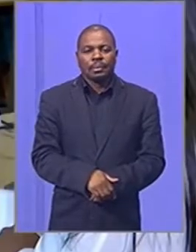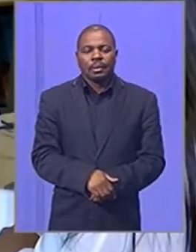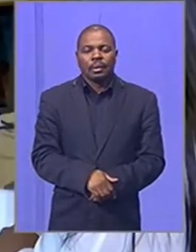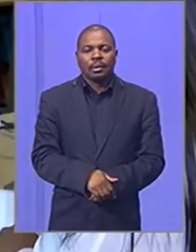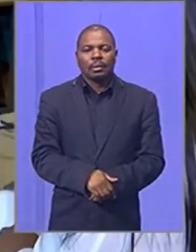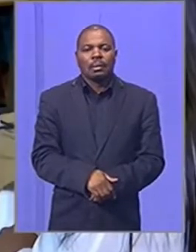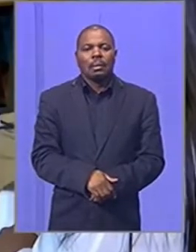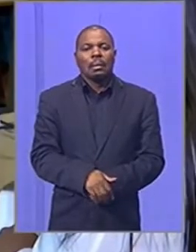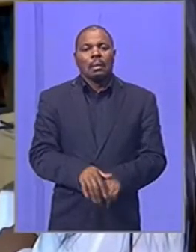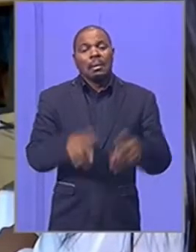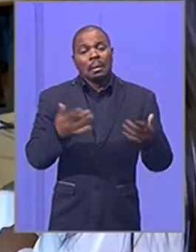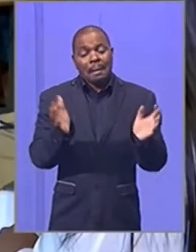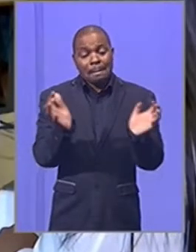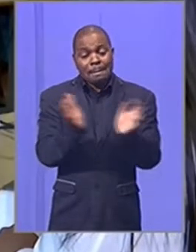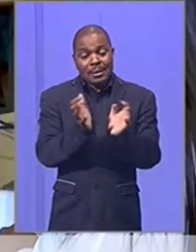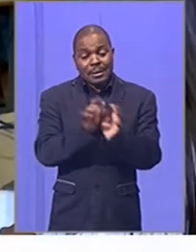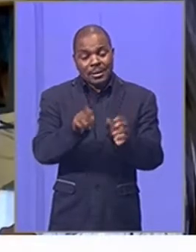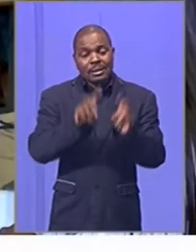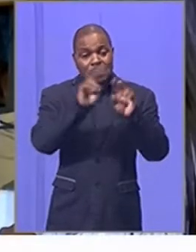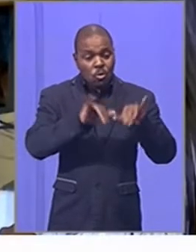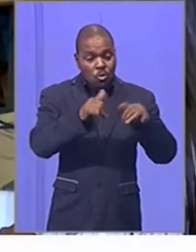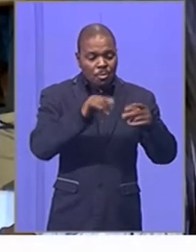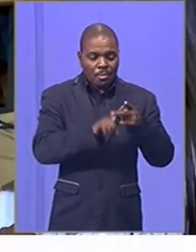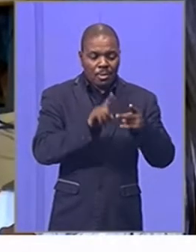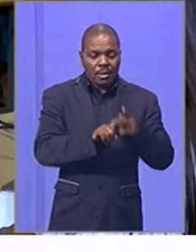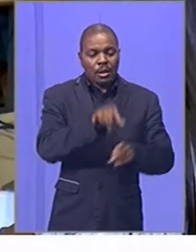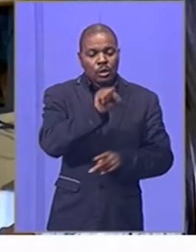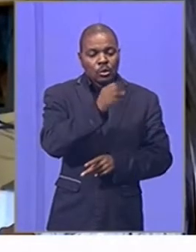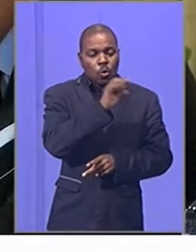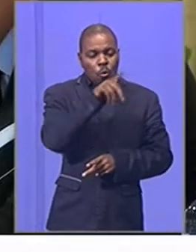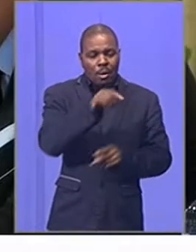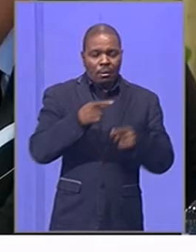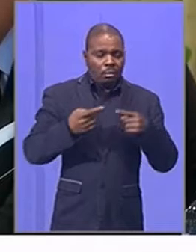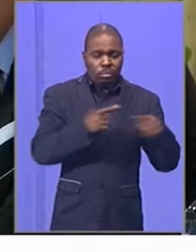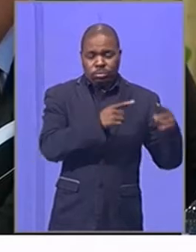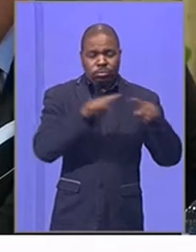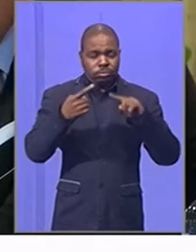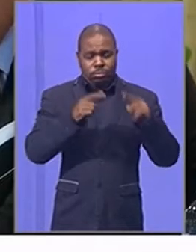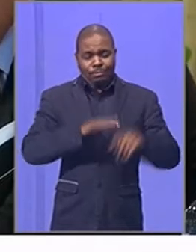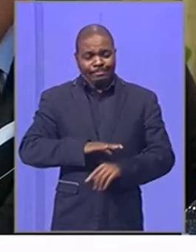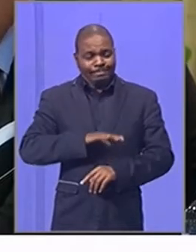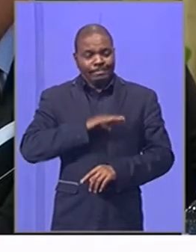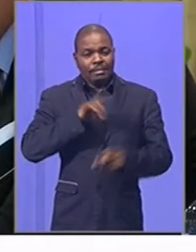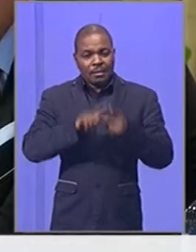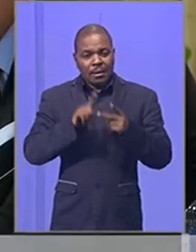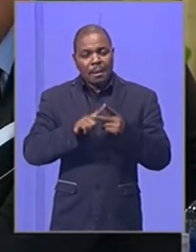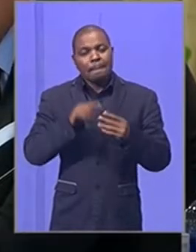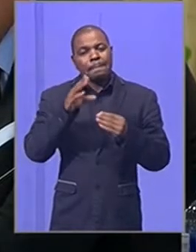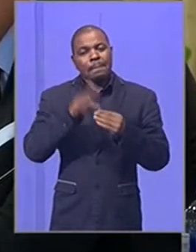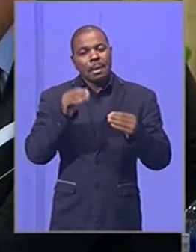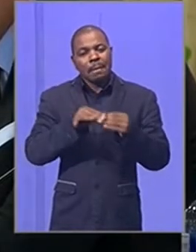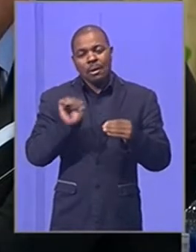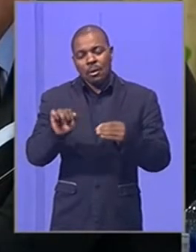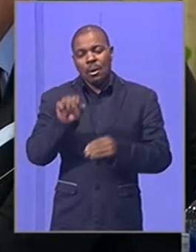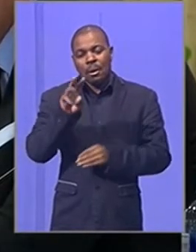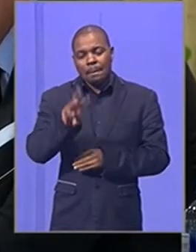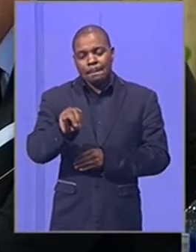Maikutlo a ile a phahama kopanong ya Eskom le SCOPA ileng se bakileng ho ngala ha Setho sa Boto bosisiwe